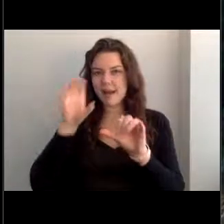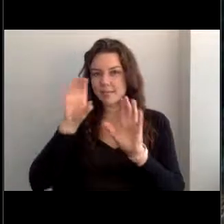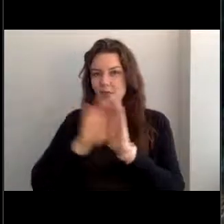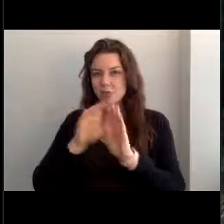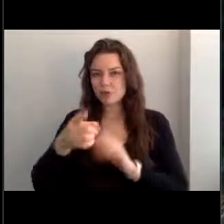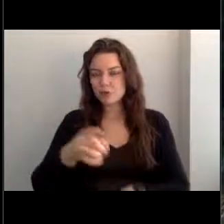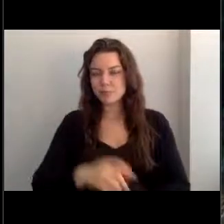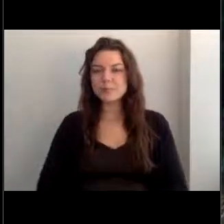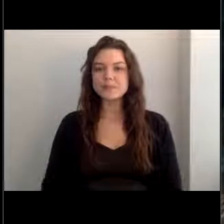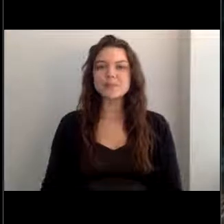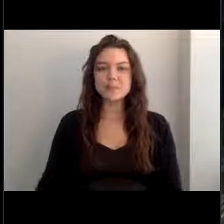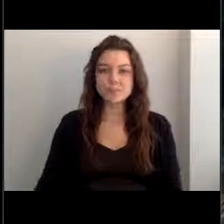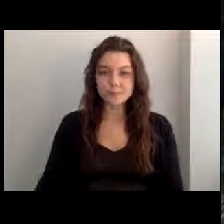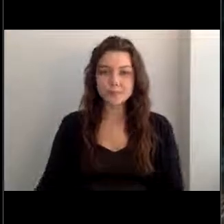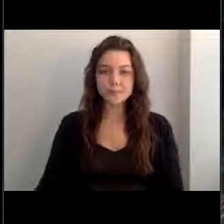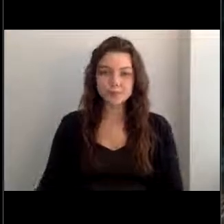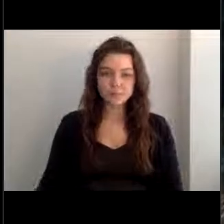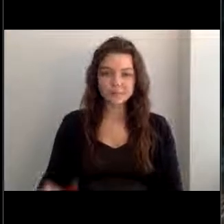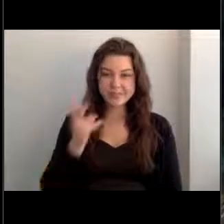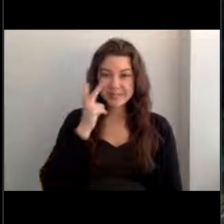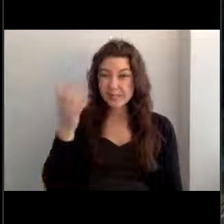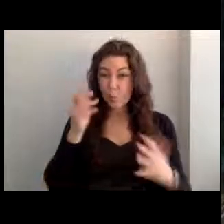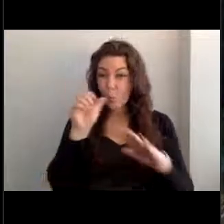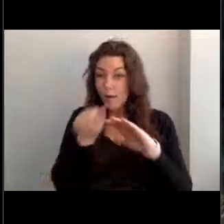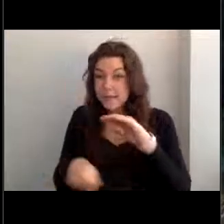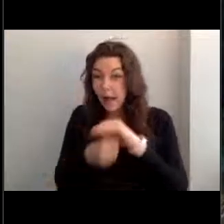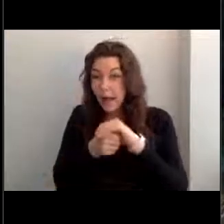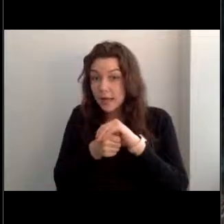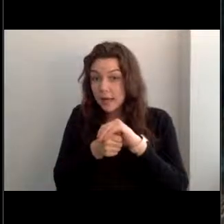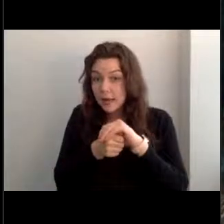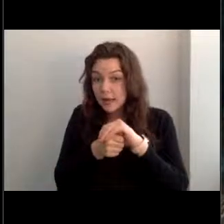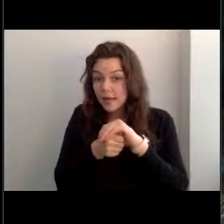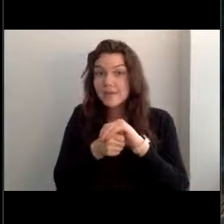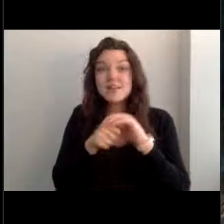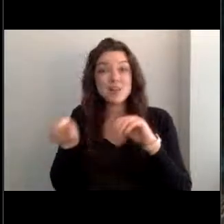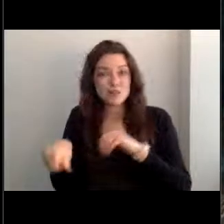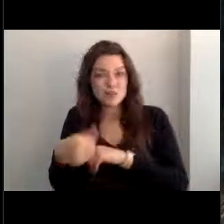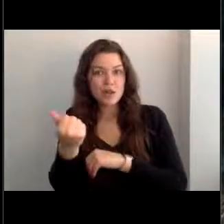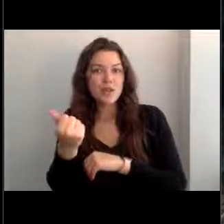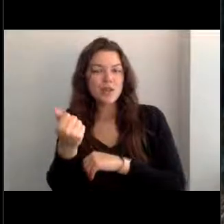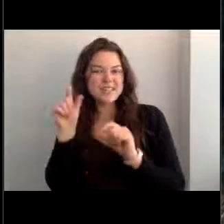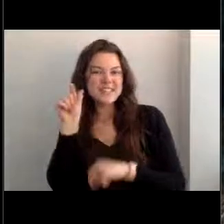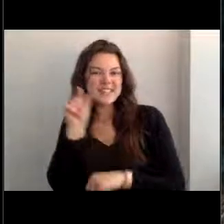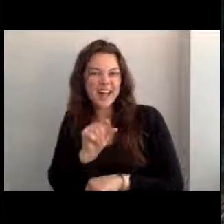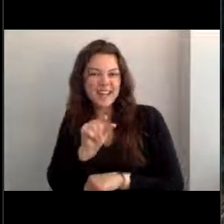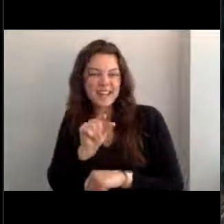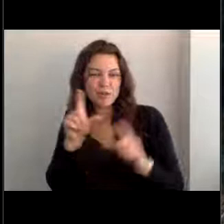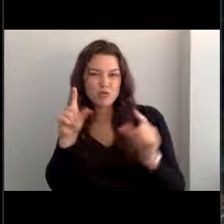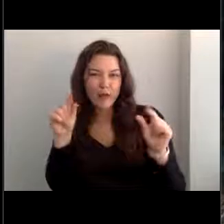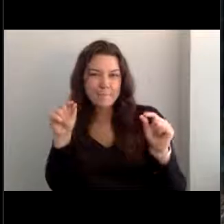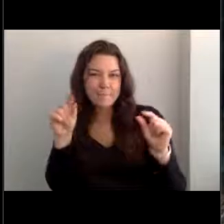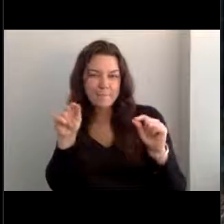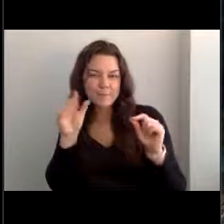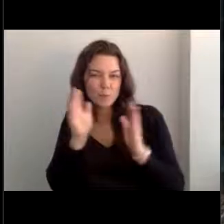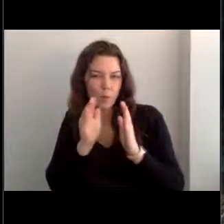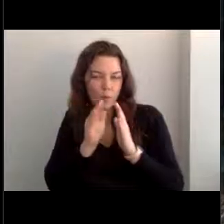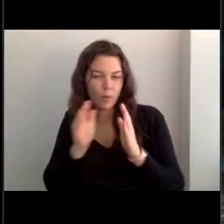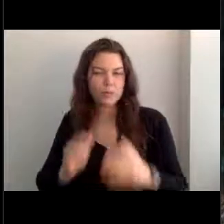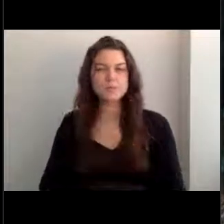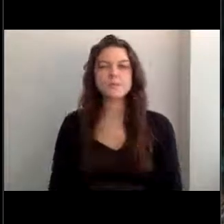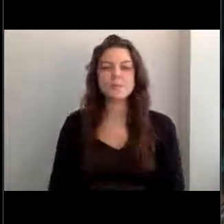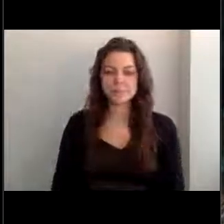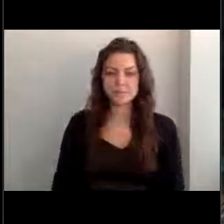slides. And do you see what's hiding under that urchin? It's another invertebrate. It's a tiny crab, a little red crab hiding under there. So